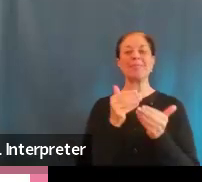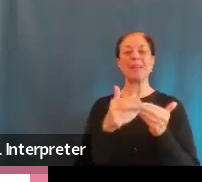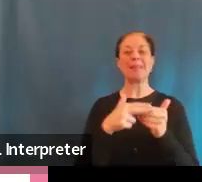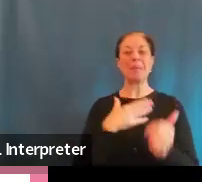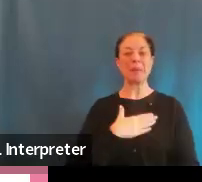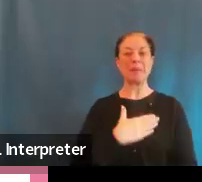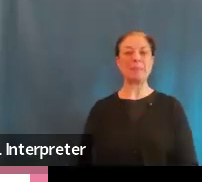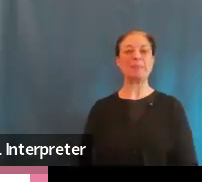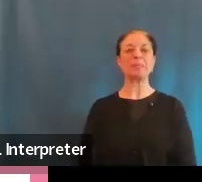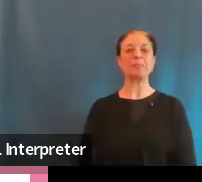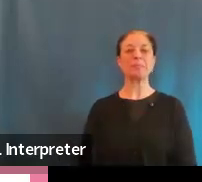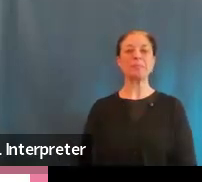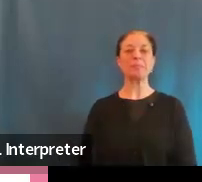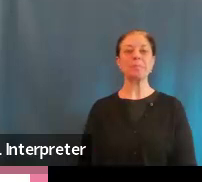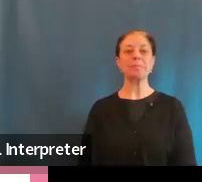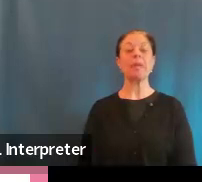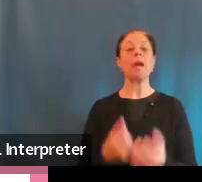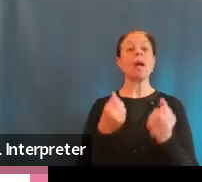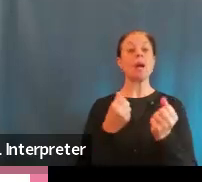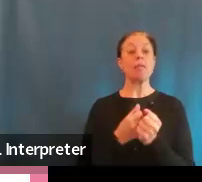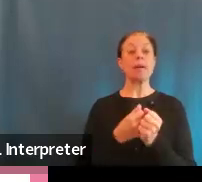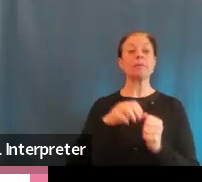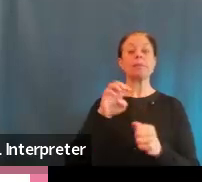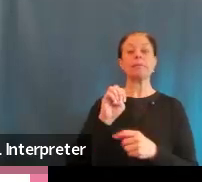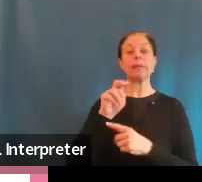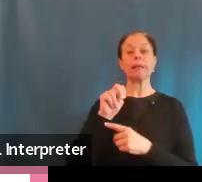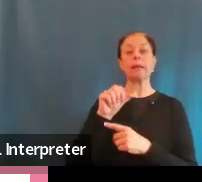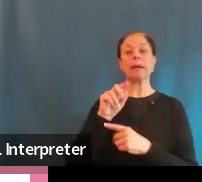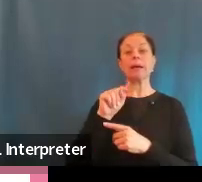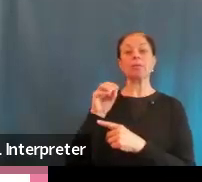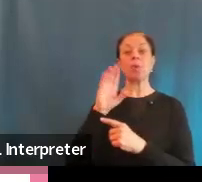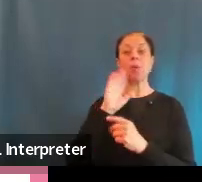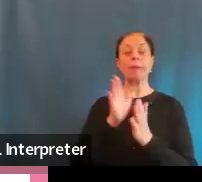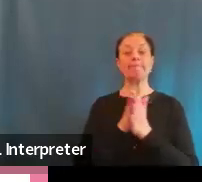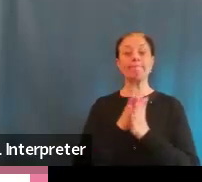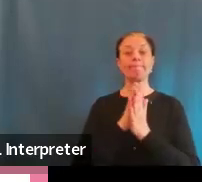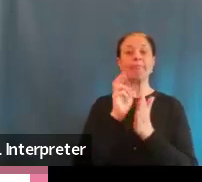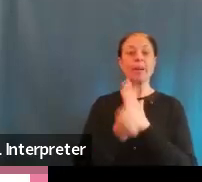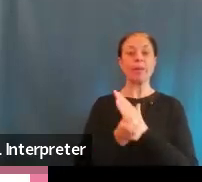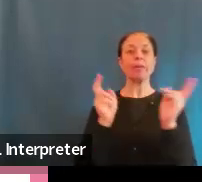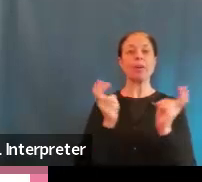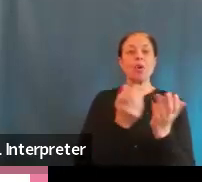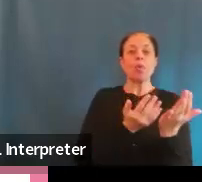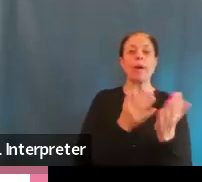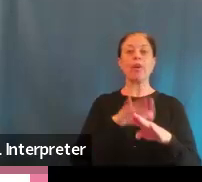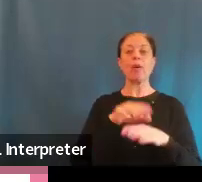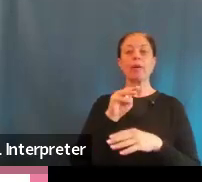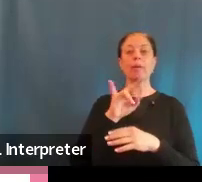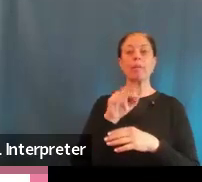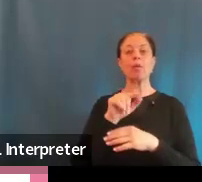please. Fans of Encanto will be eager to dive into Waiting on a Miracle,